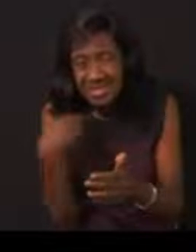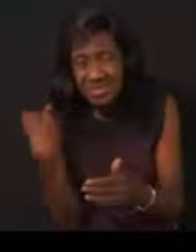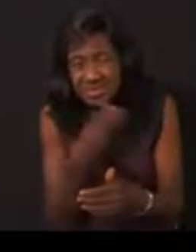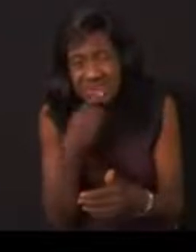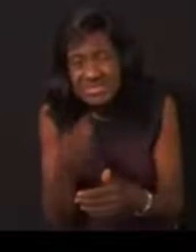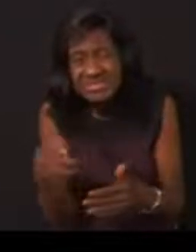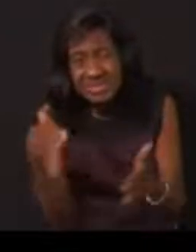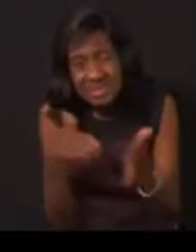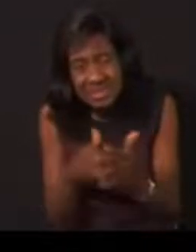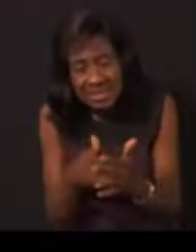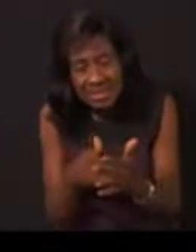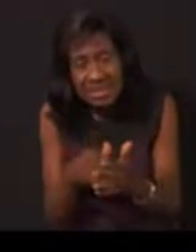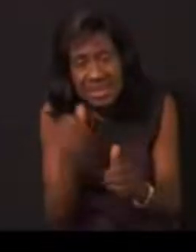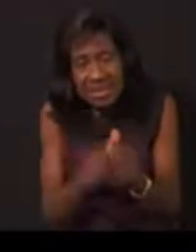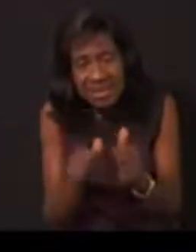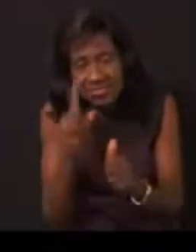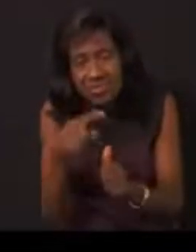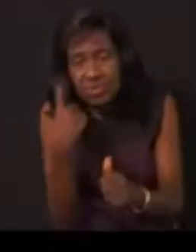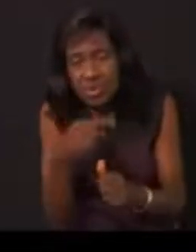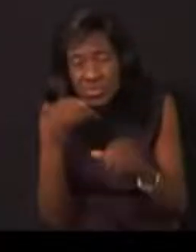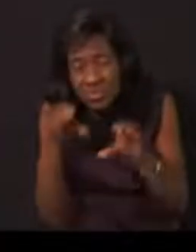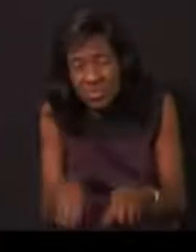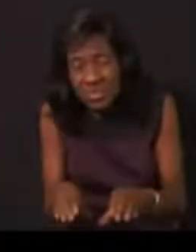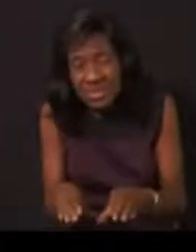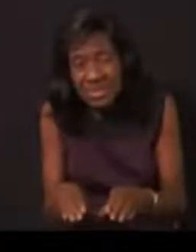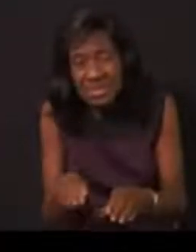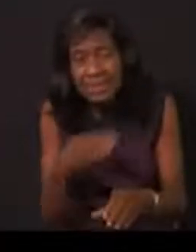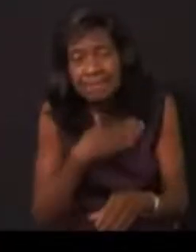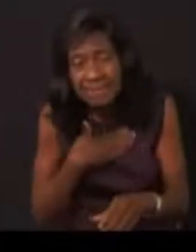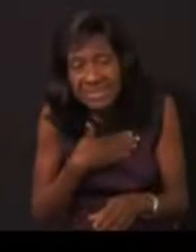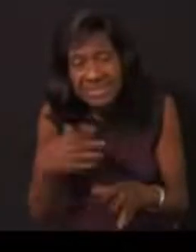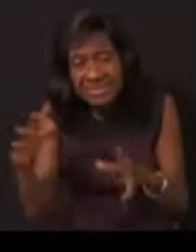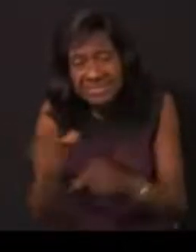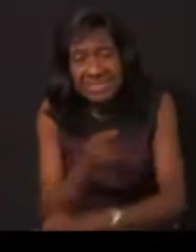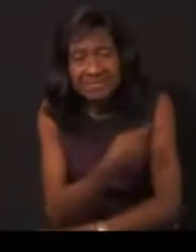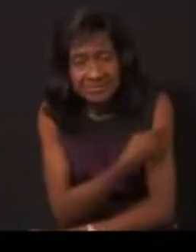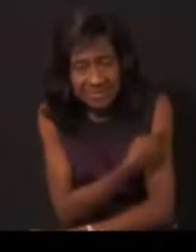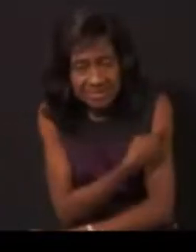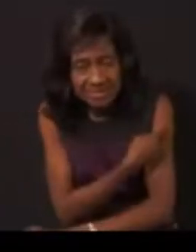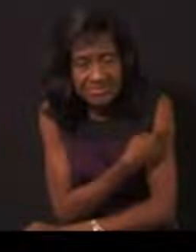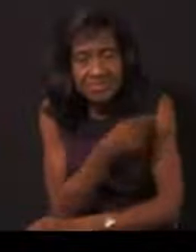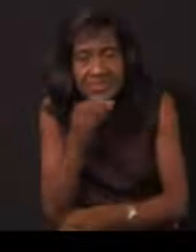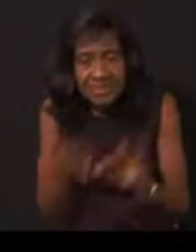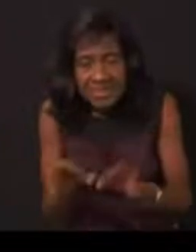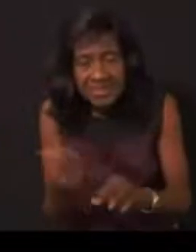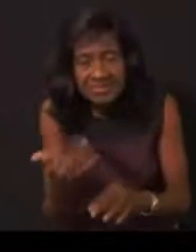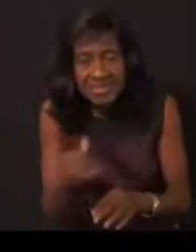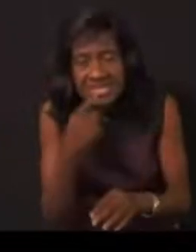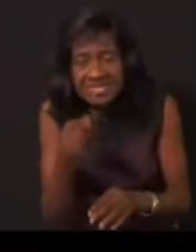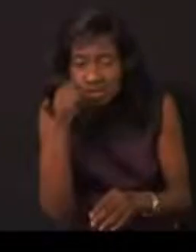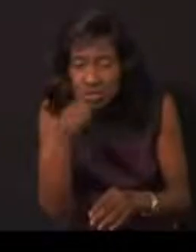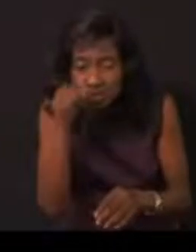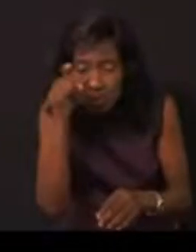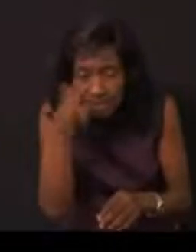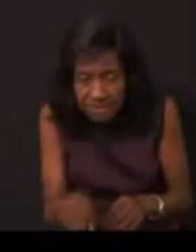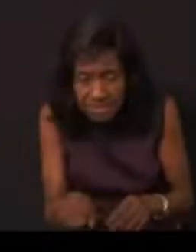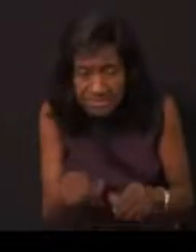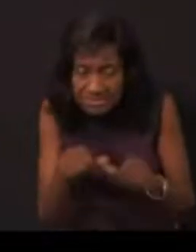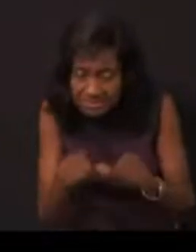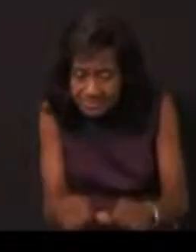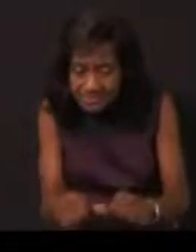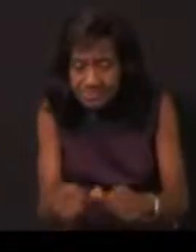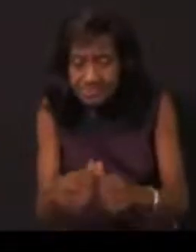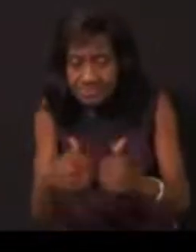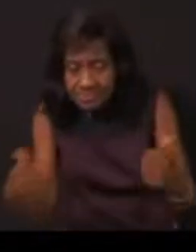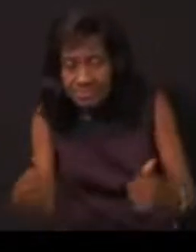to everyone who's eligible and their families to get vaccinated. And if you're told to quarantine, I beg you,